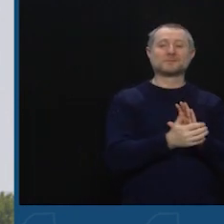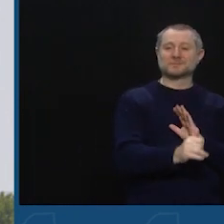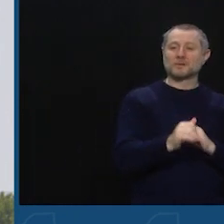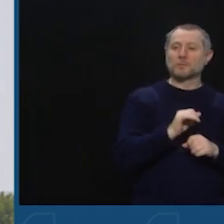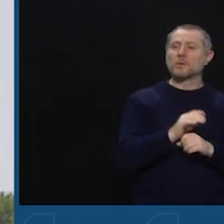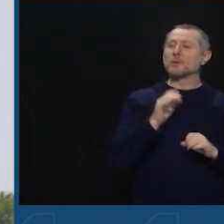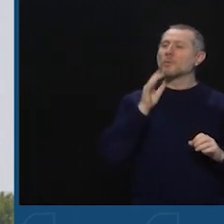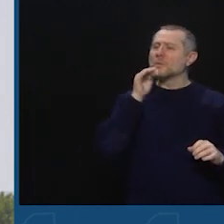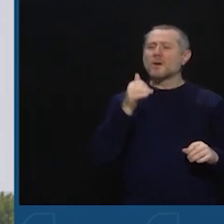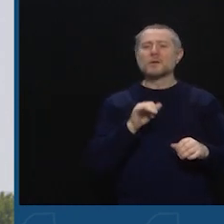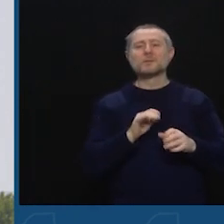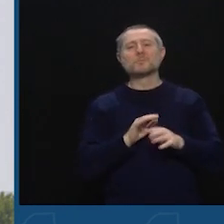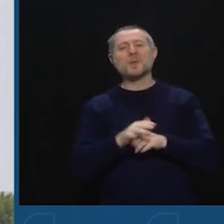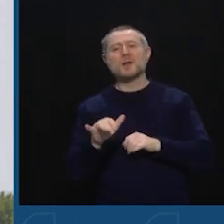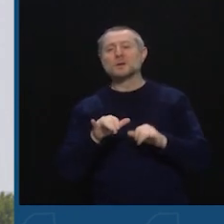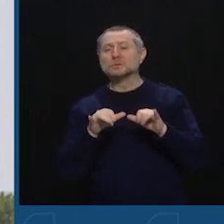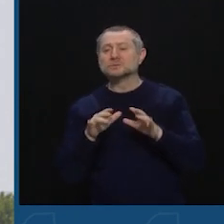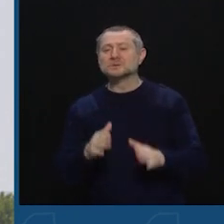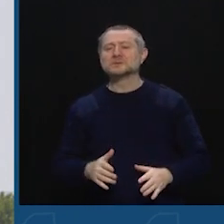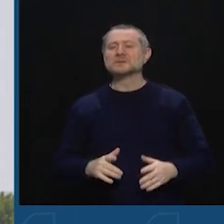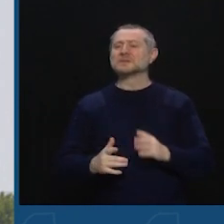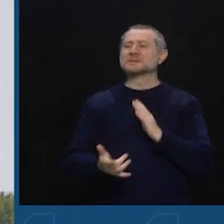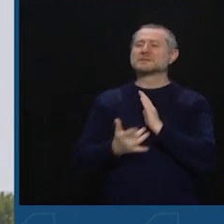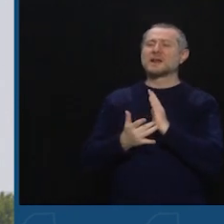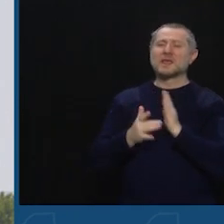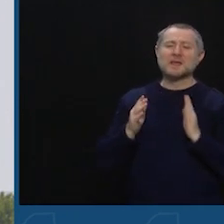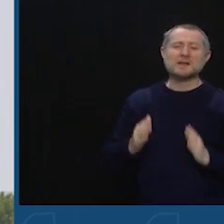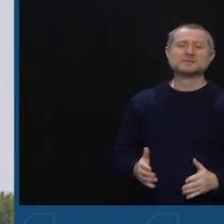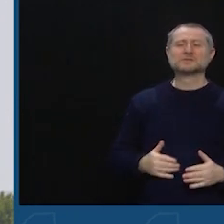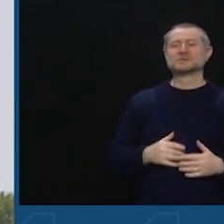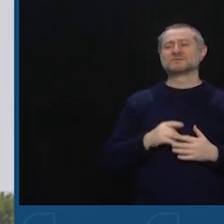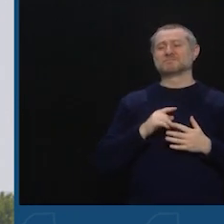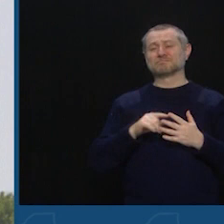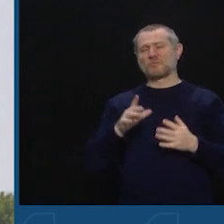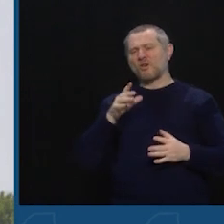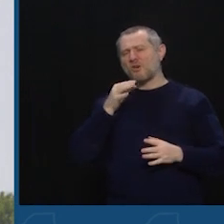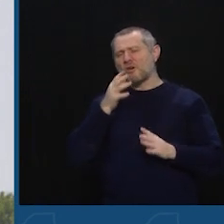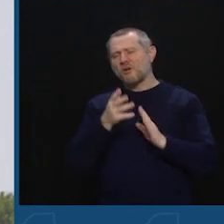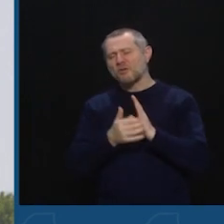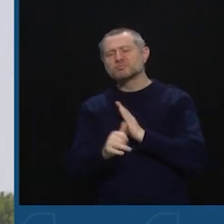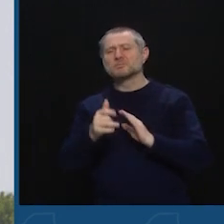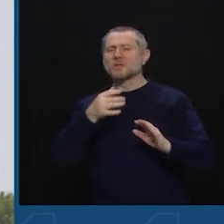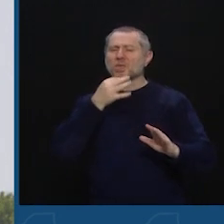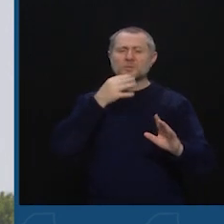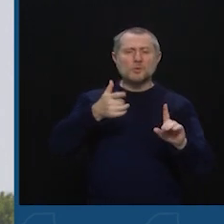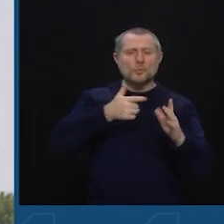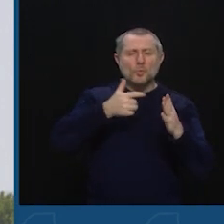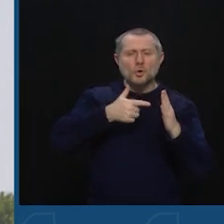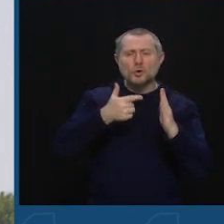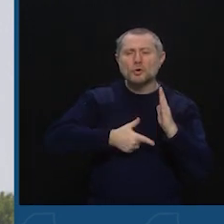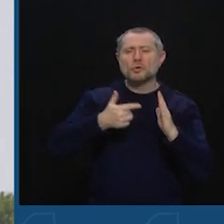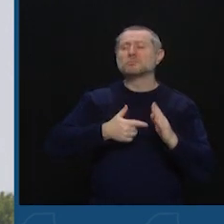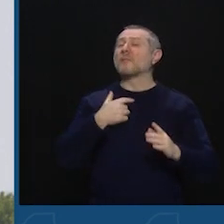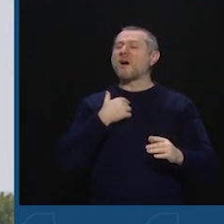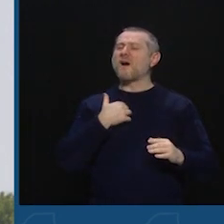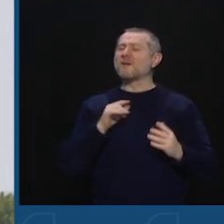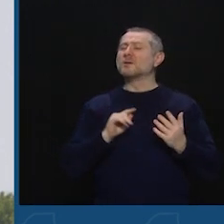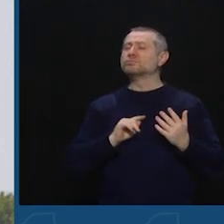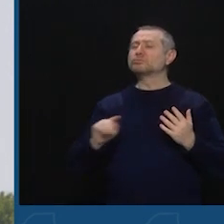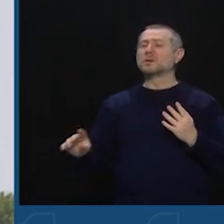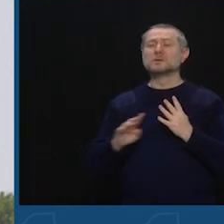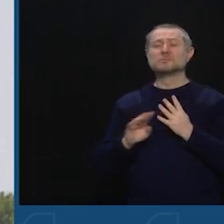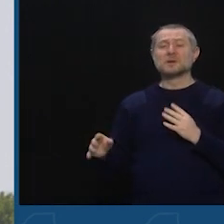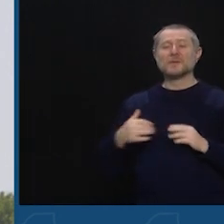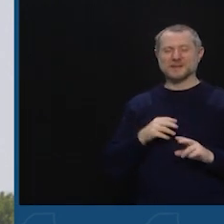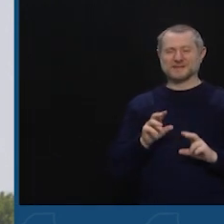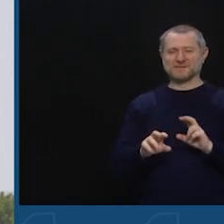technologists and people that are getting certificates to become welders and work in building back our economy. We have countless ways we're investing in this, and